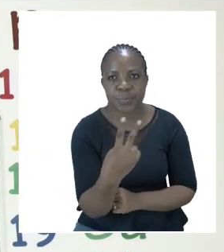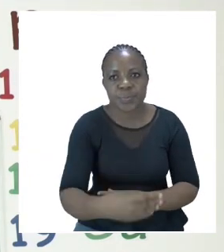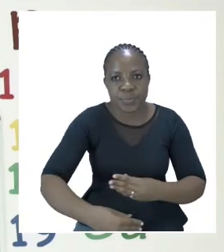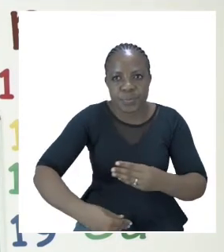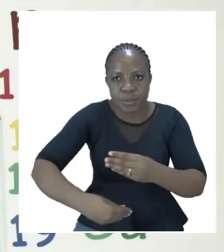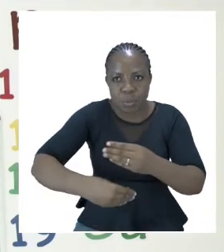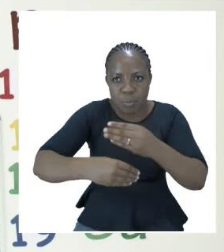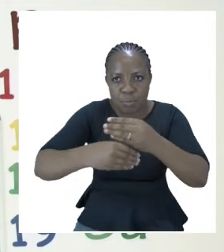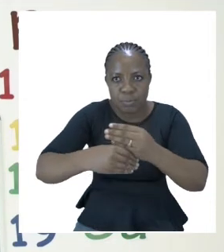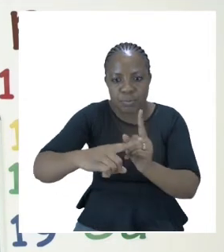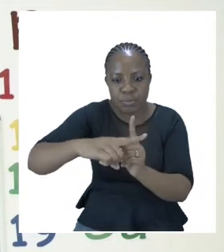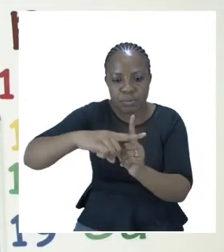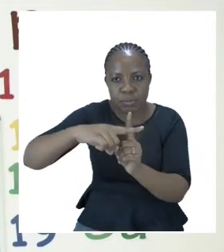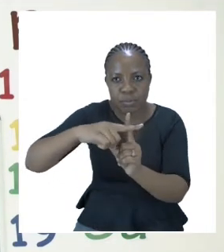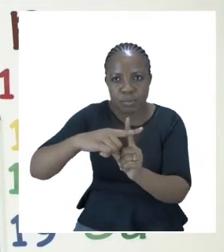plus